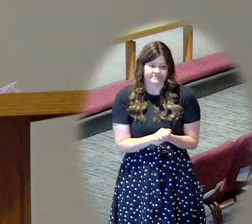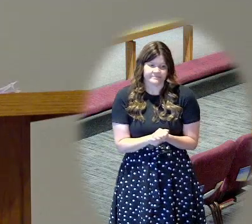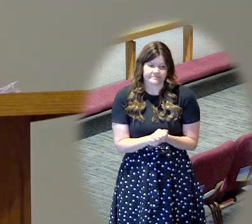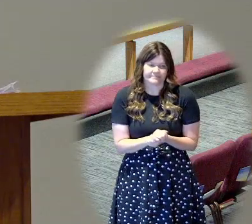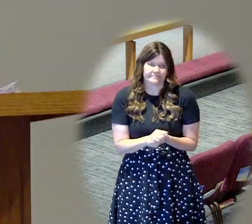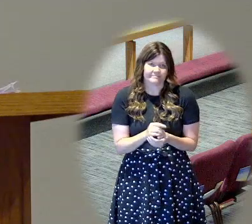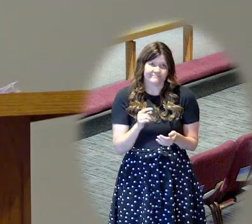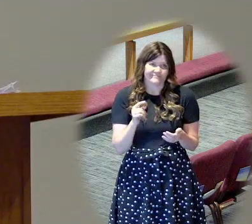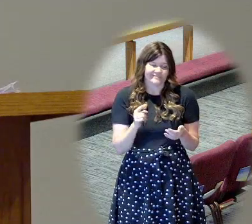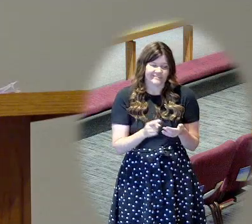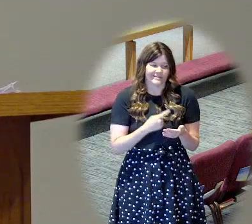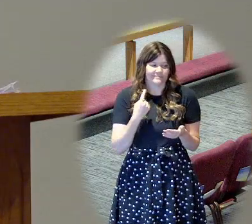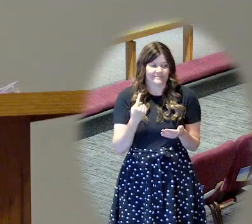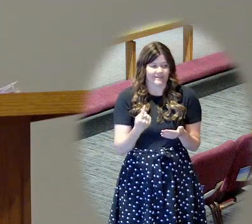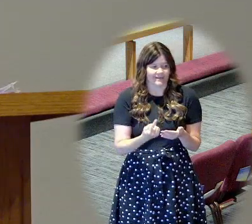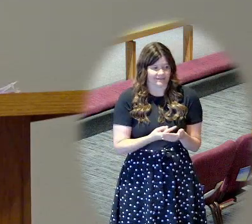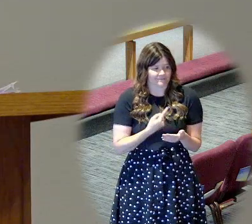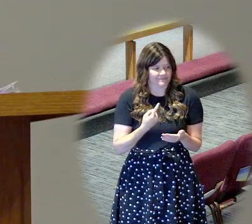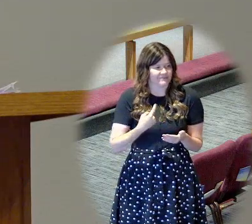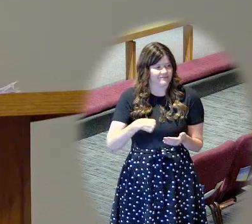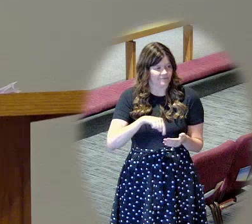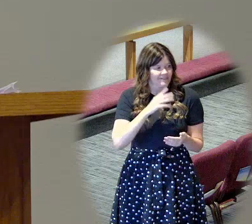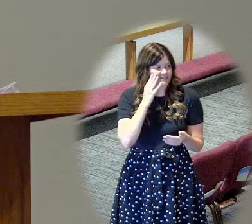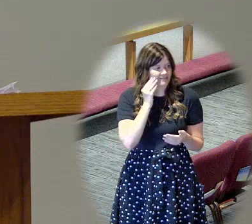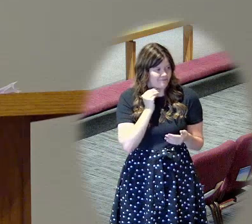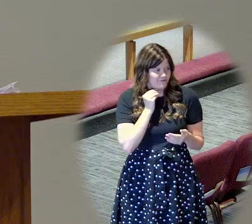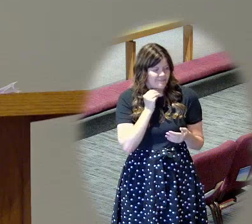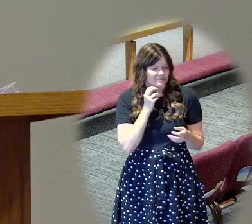we occasionally encounter hardship.